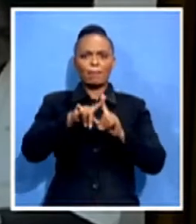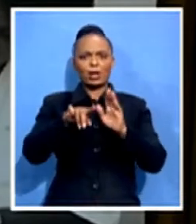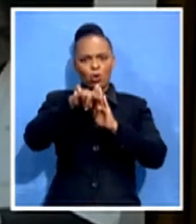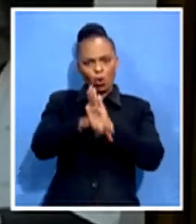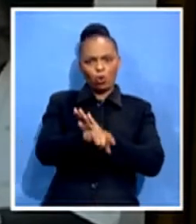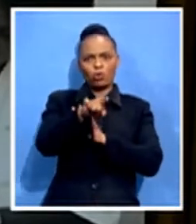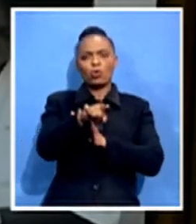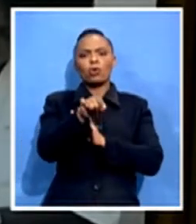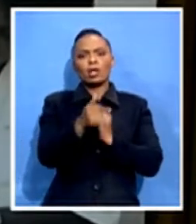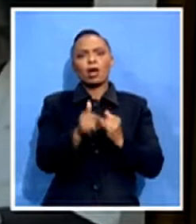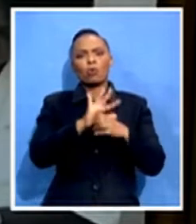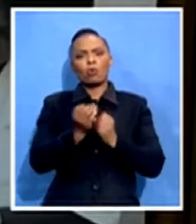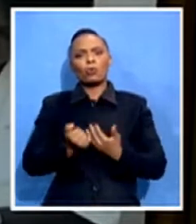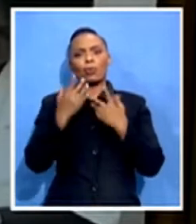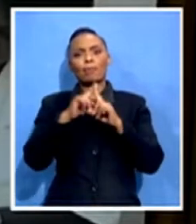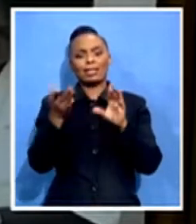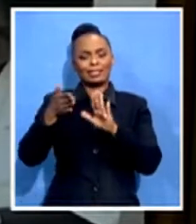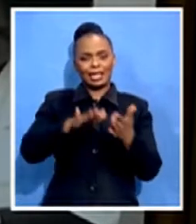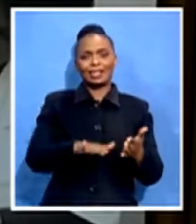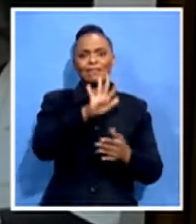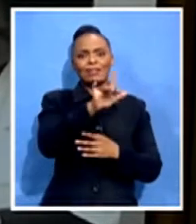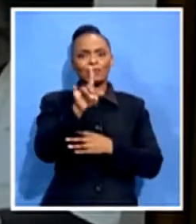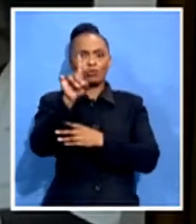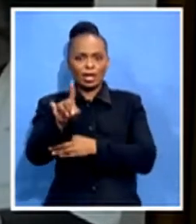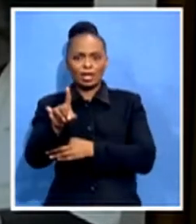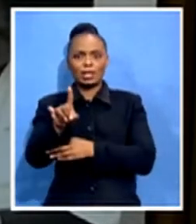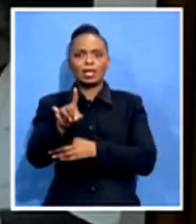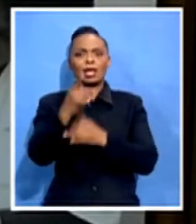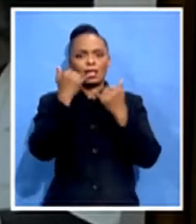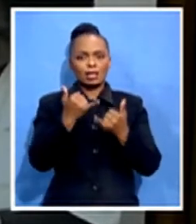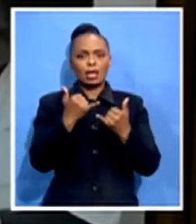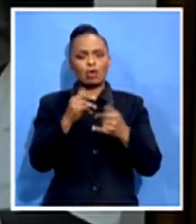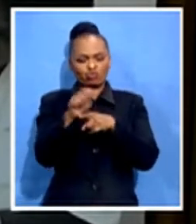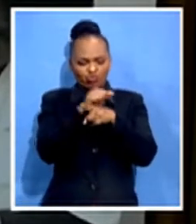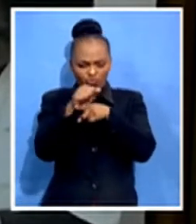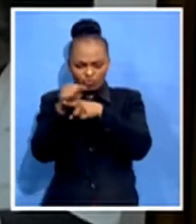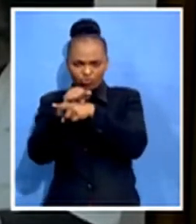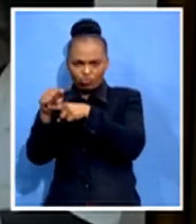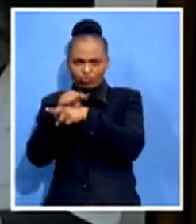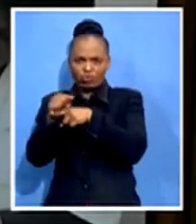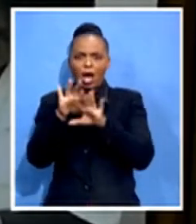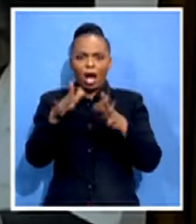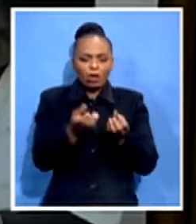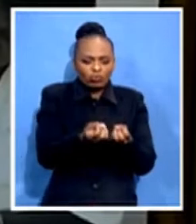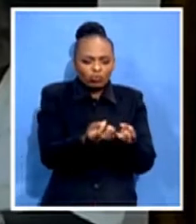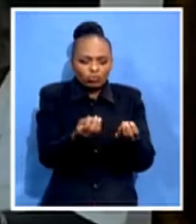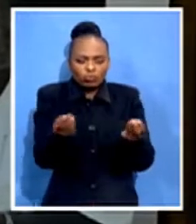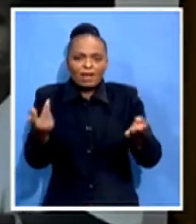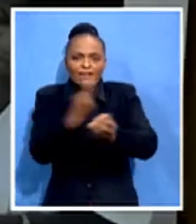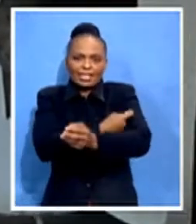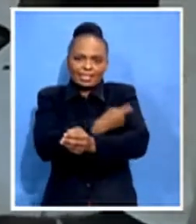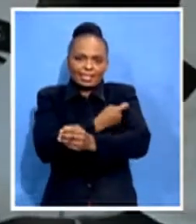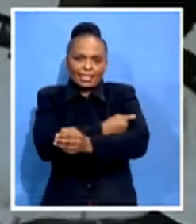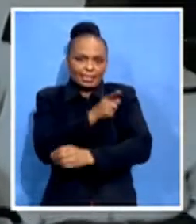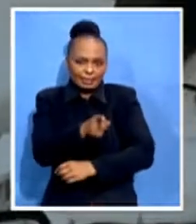571 healthcare workers are currently being trained to carry out the work for the vaccine. Let's bring in now Dr. Zungu.